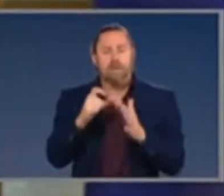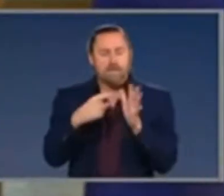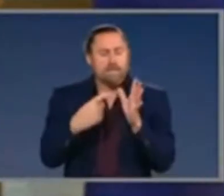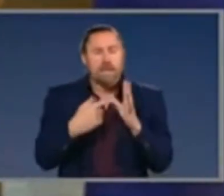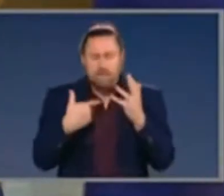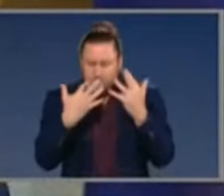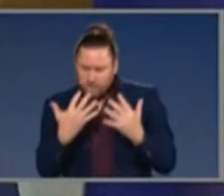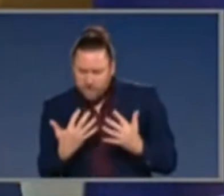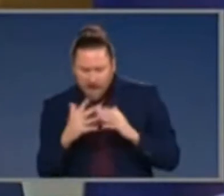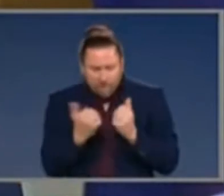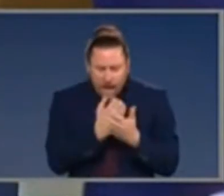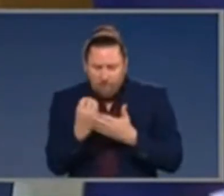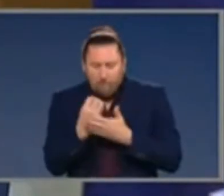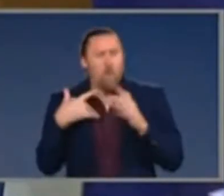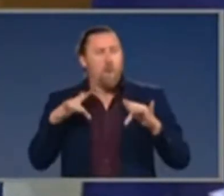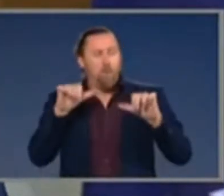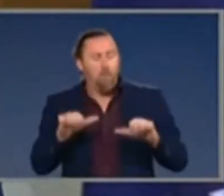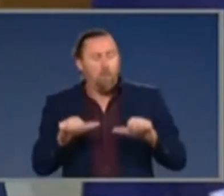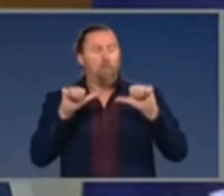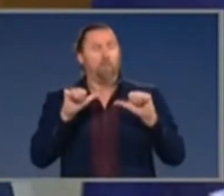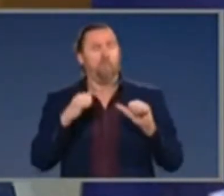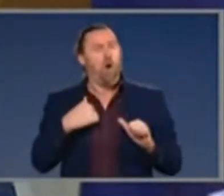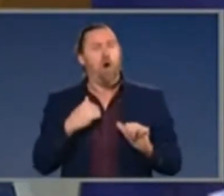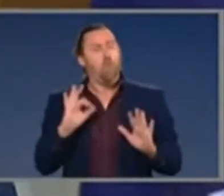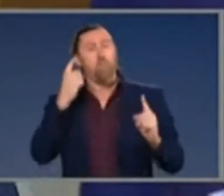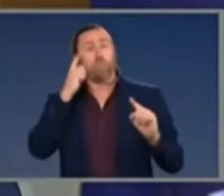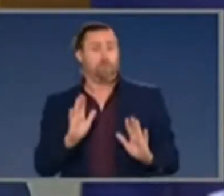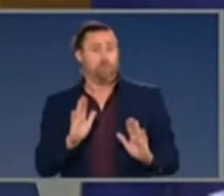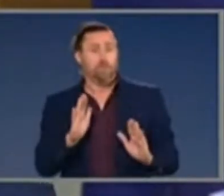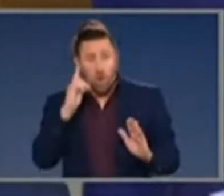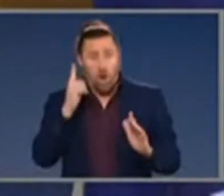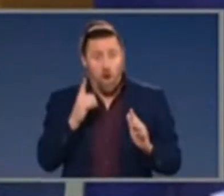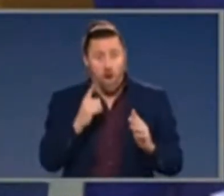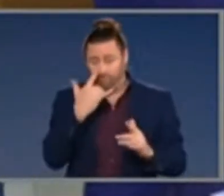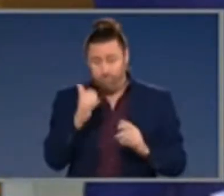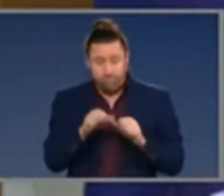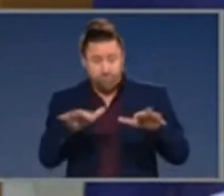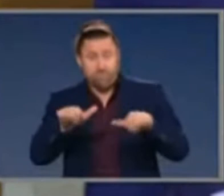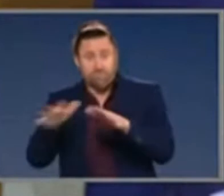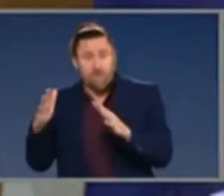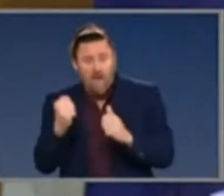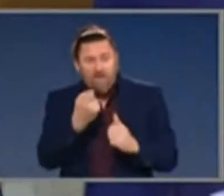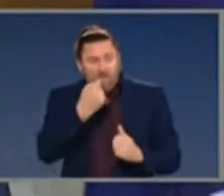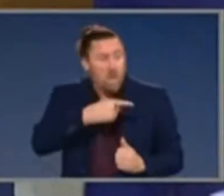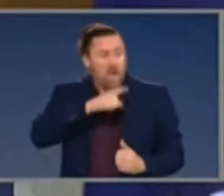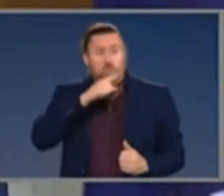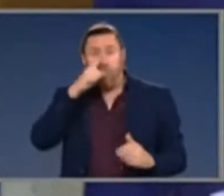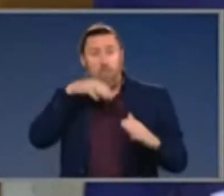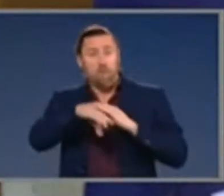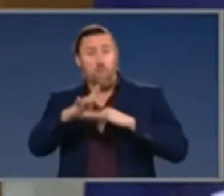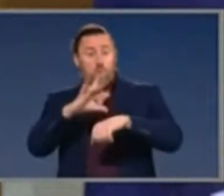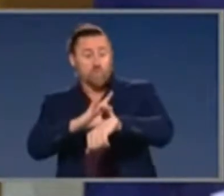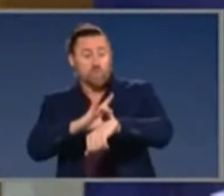that situation at the moment. The outbreak in Victoria has seen some hundreds of people in hospital,